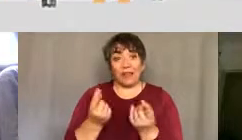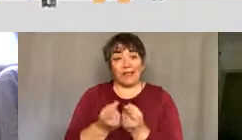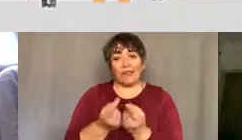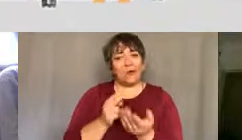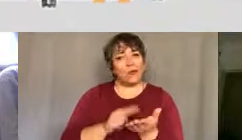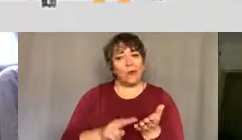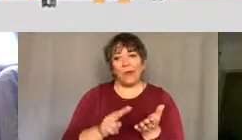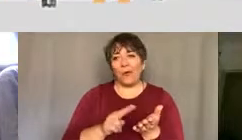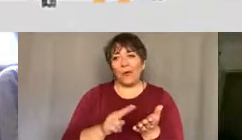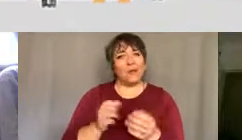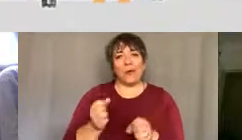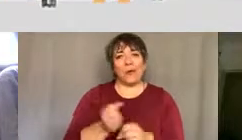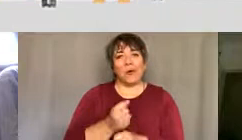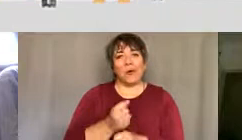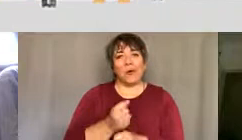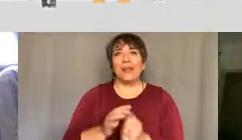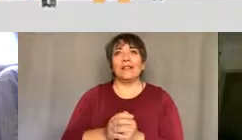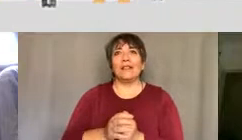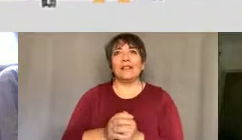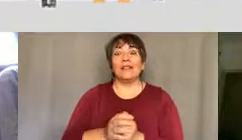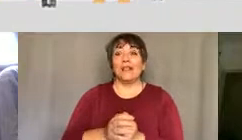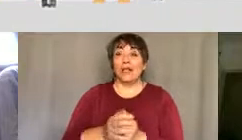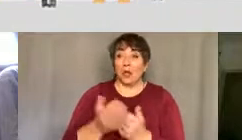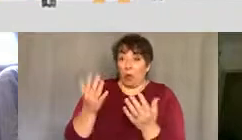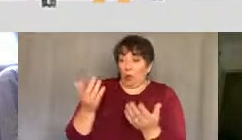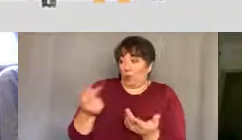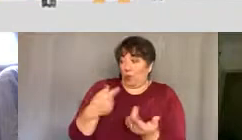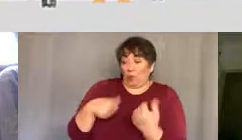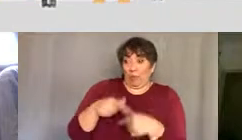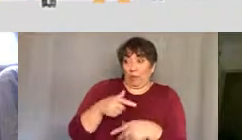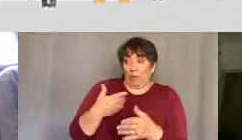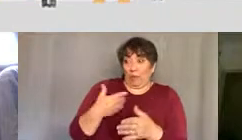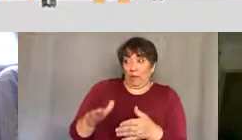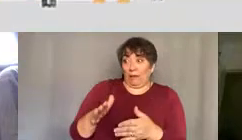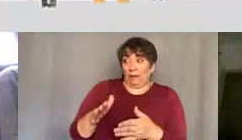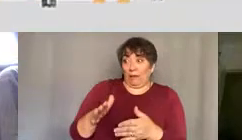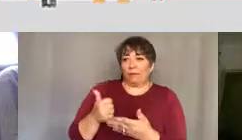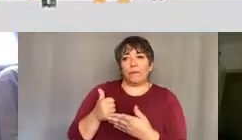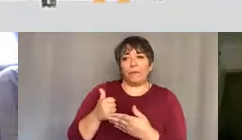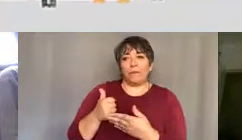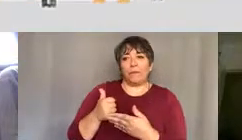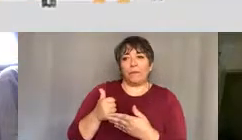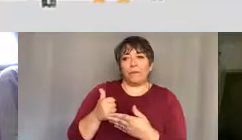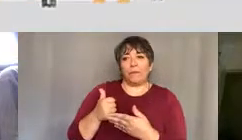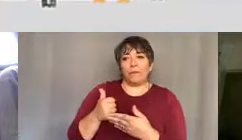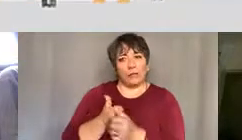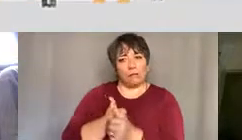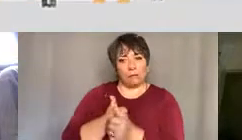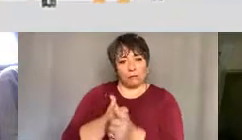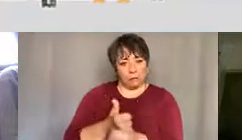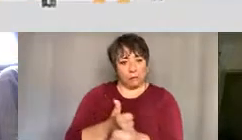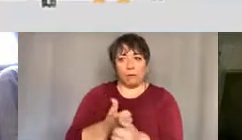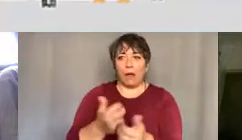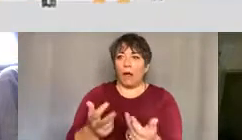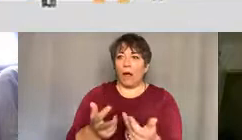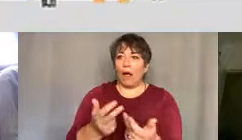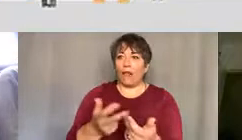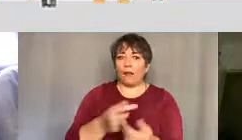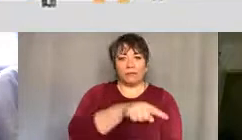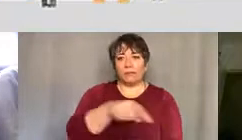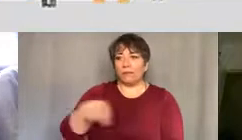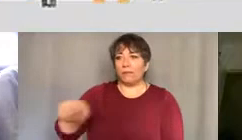their capacity whilst they've had to deal with all of the fallout of COVID. We've been implementing some of the